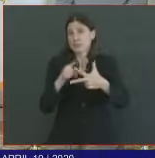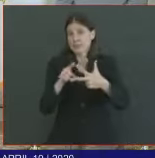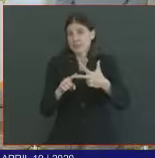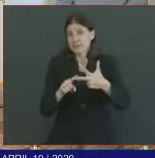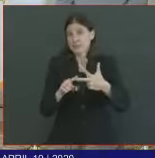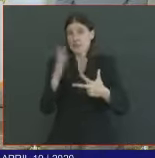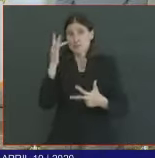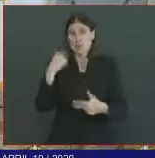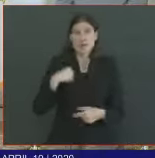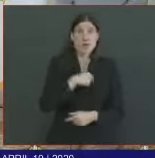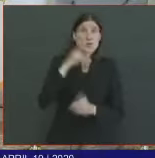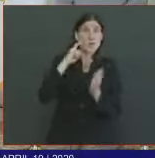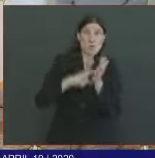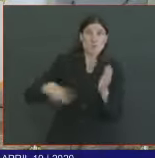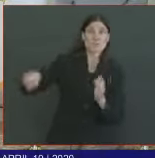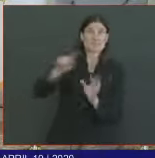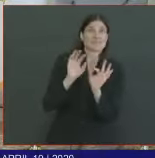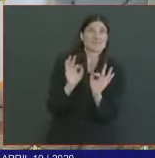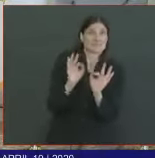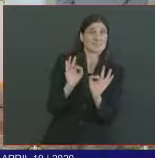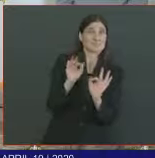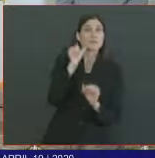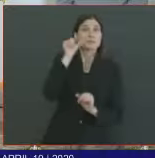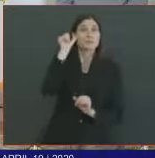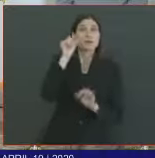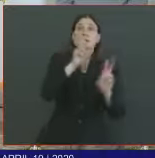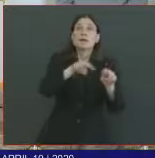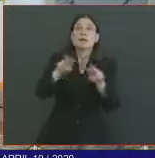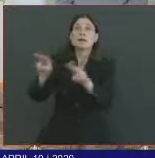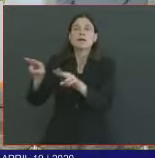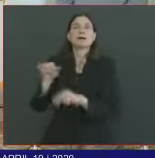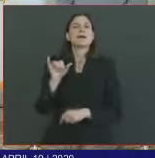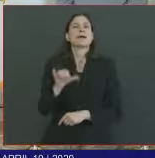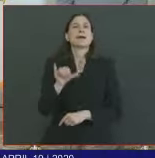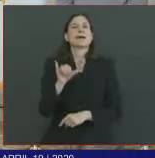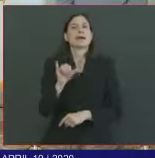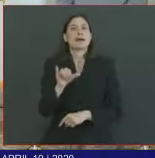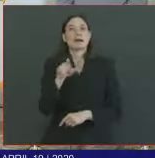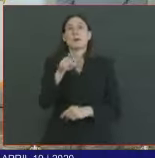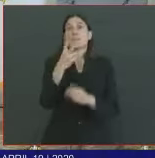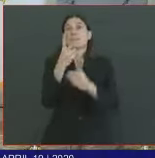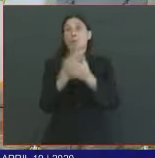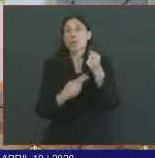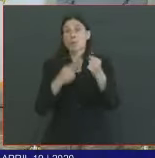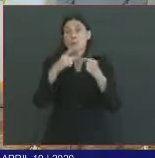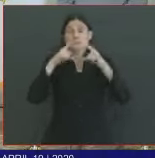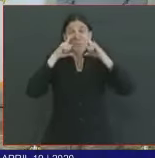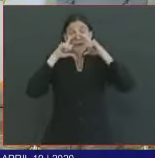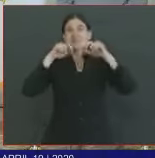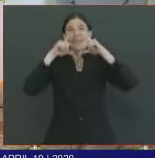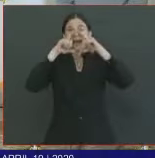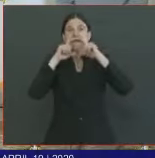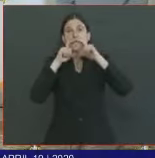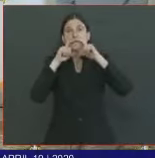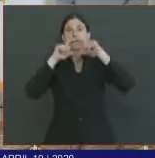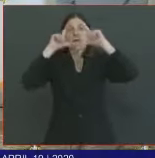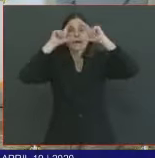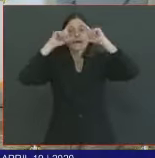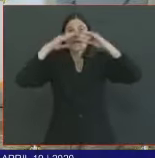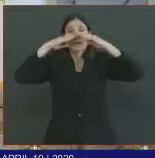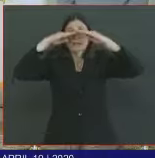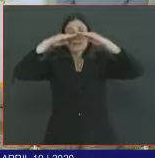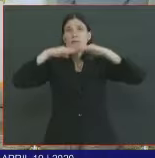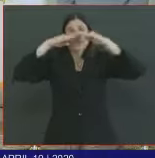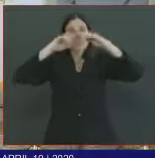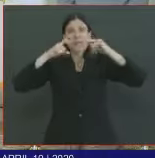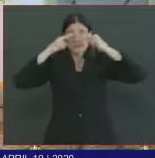all, it's important that the mask covers both your nose and your mouth. It can't just cover your mouth, it has